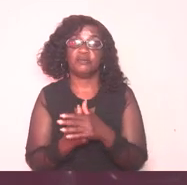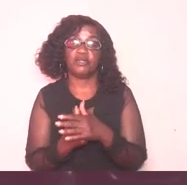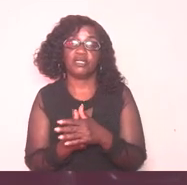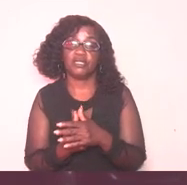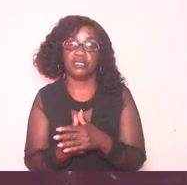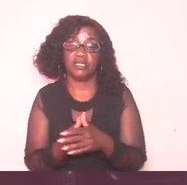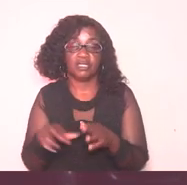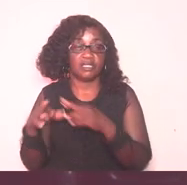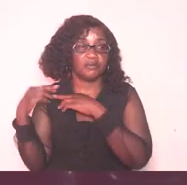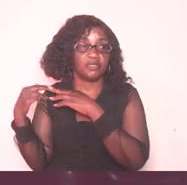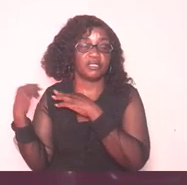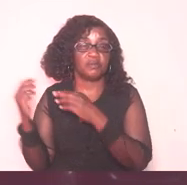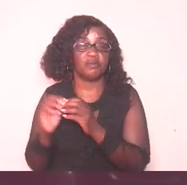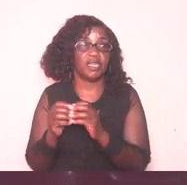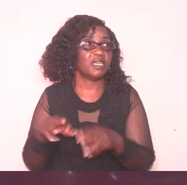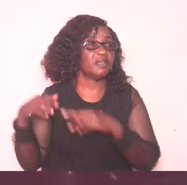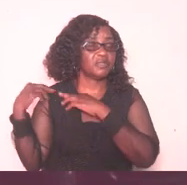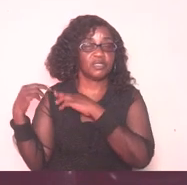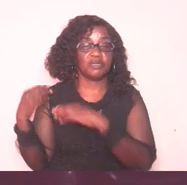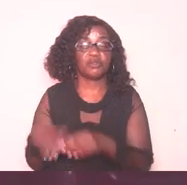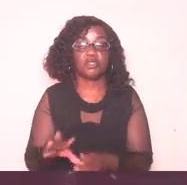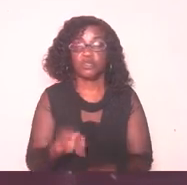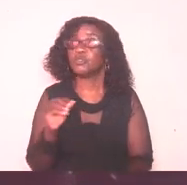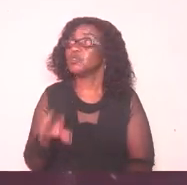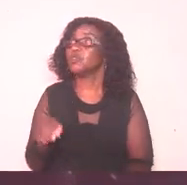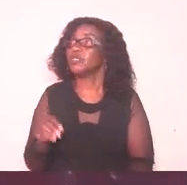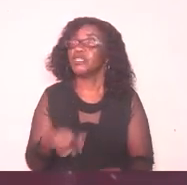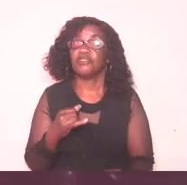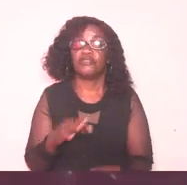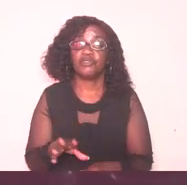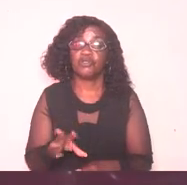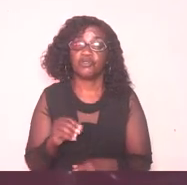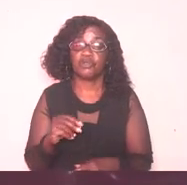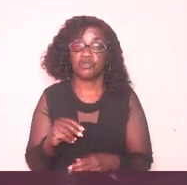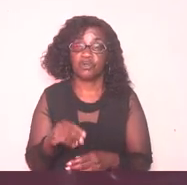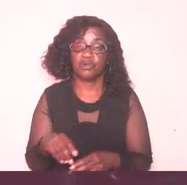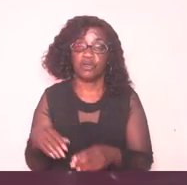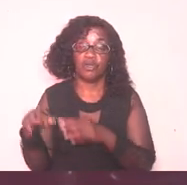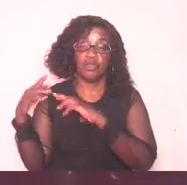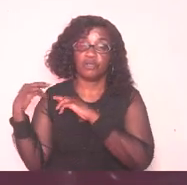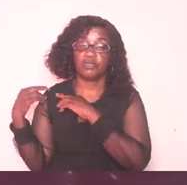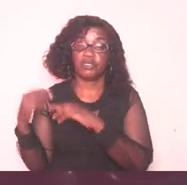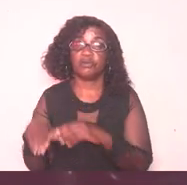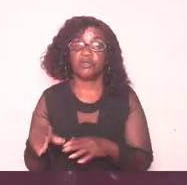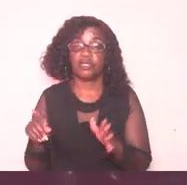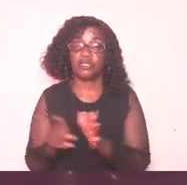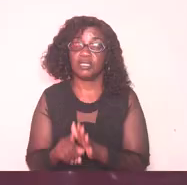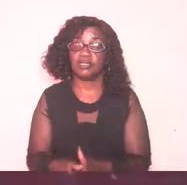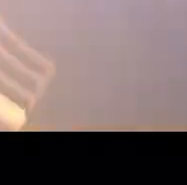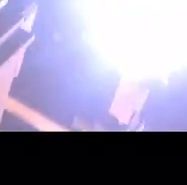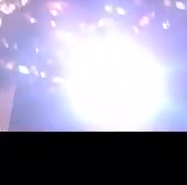and responsible choices. We are not saying have sex. We are saying if you should, you must do it in a manner that is legal. Thank you.